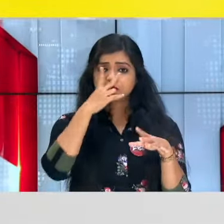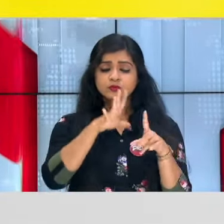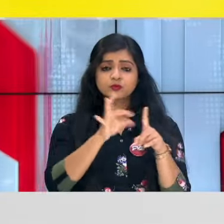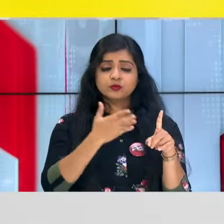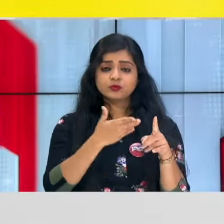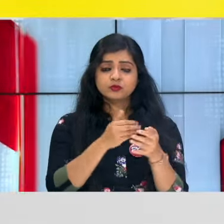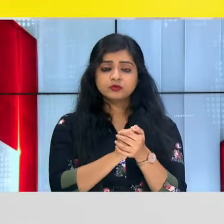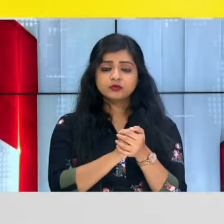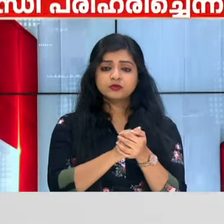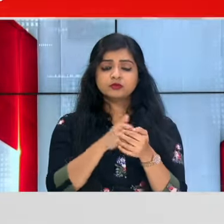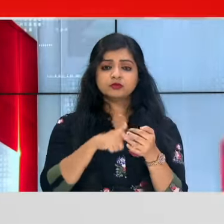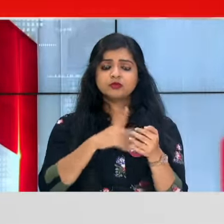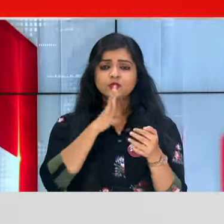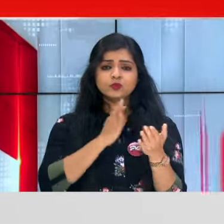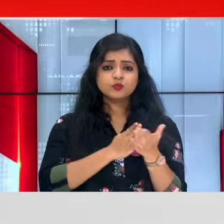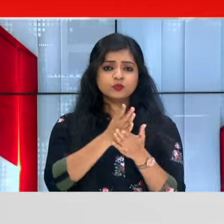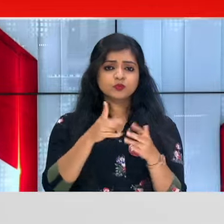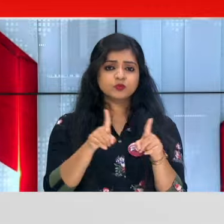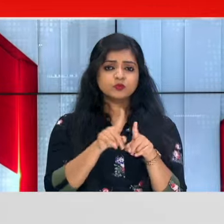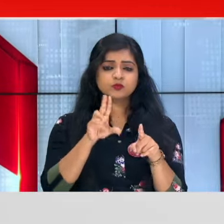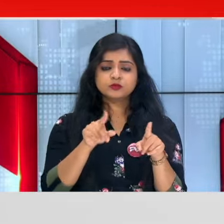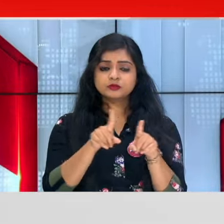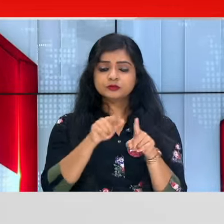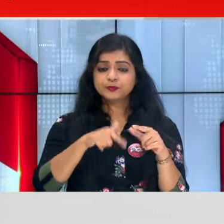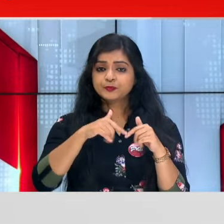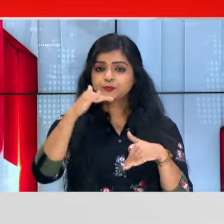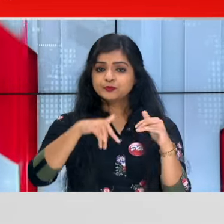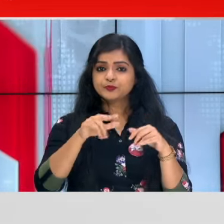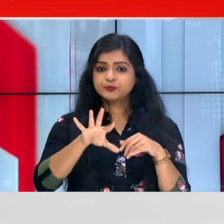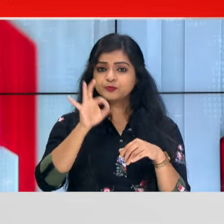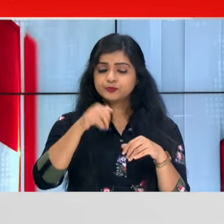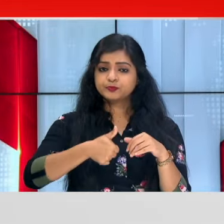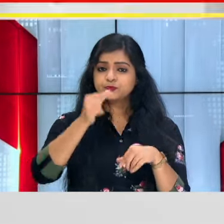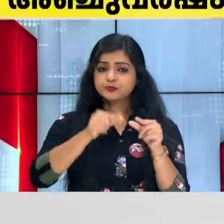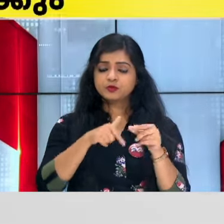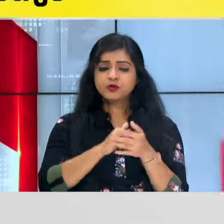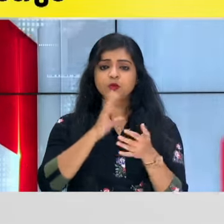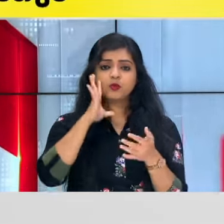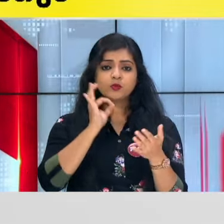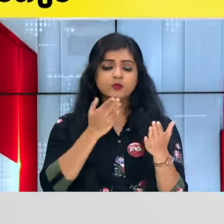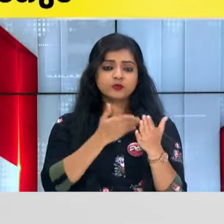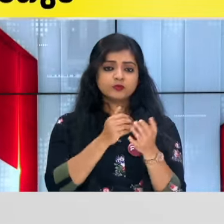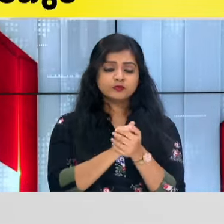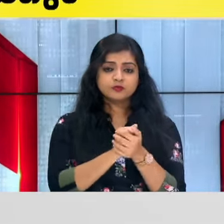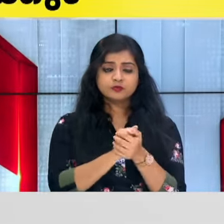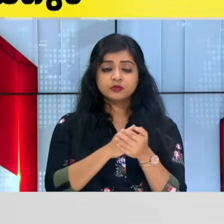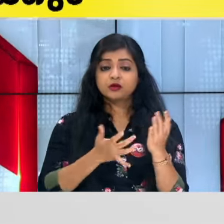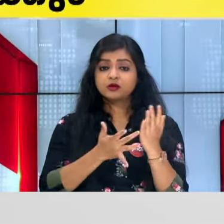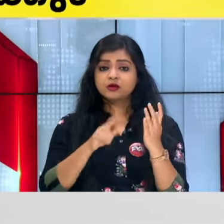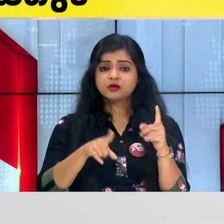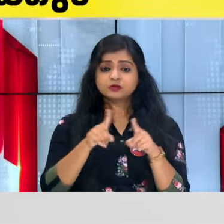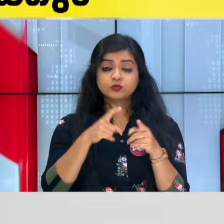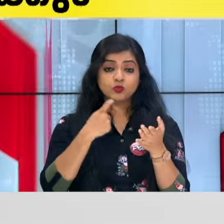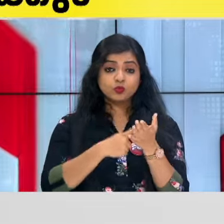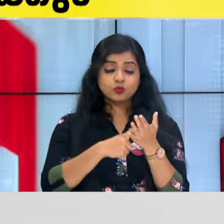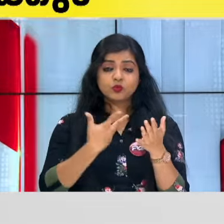that contains the unethical practices of the elected members. So that part is the most important part. It is not a technical part, the rule